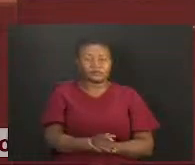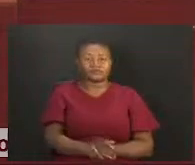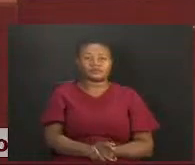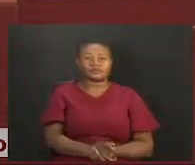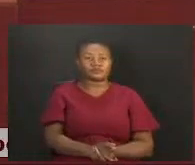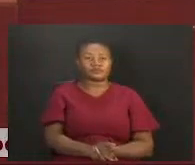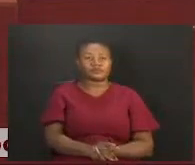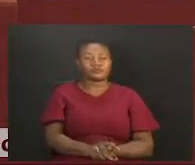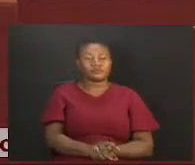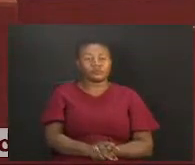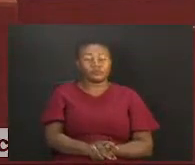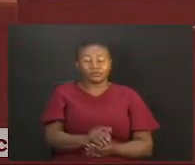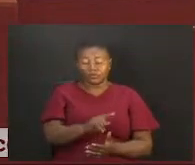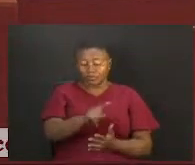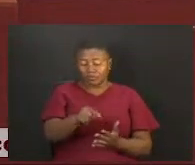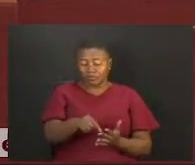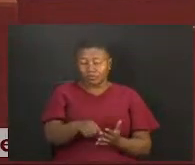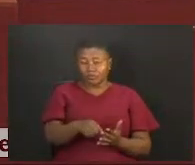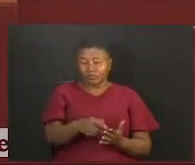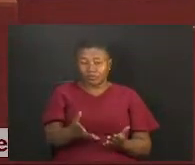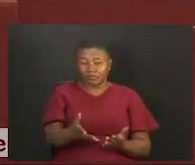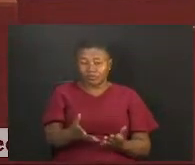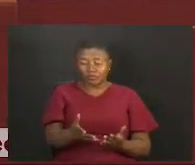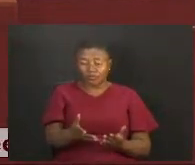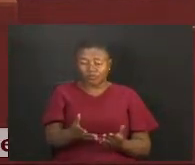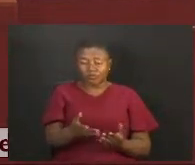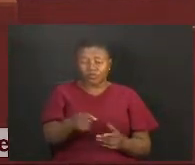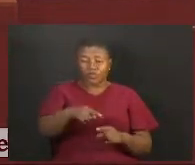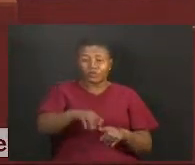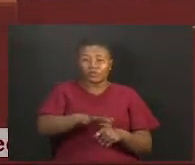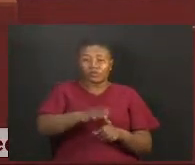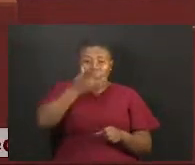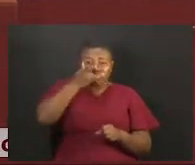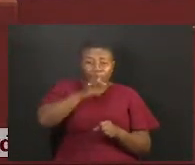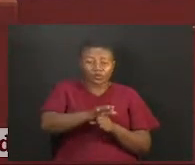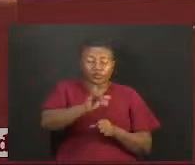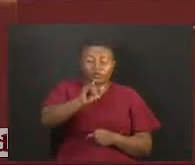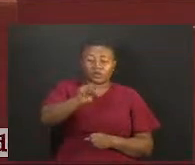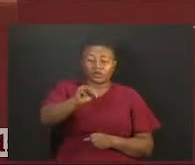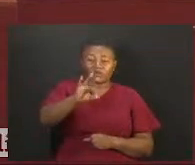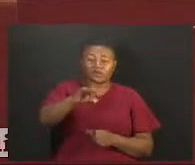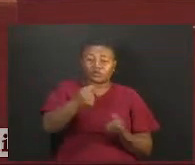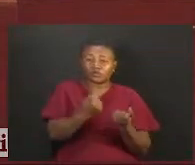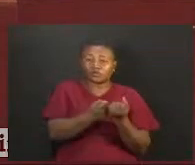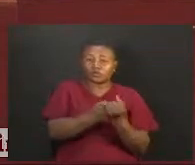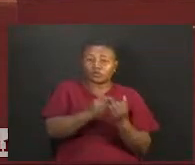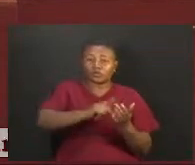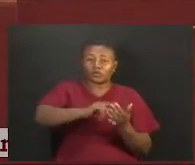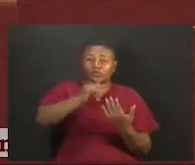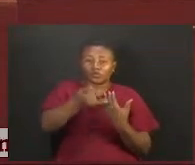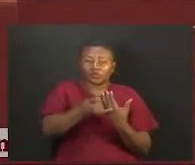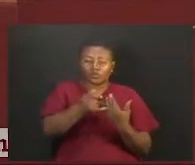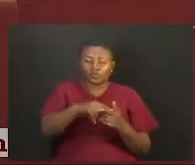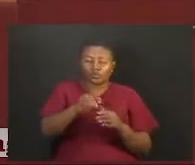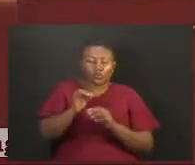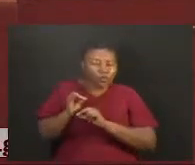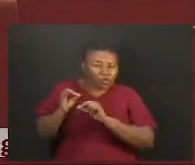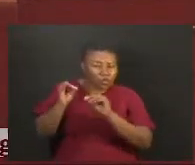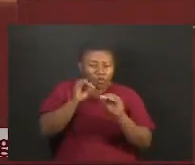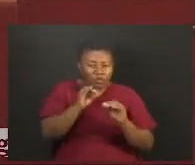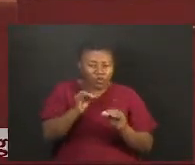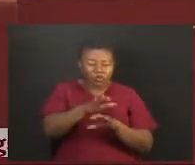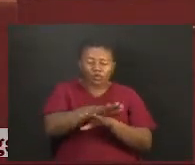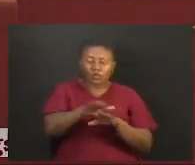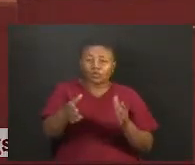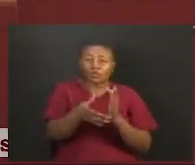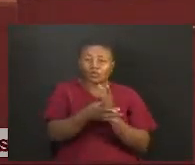Speaker, this measure is inconsistent with our commitment under the IMF-supported program to observe a non-oil tax revenue effort